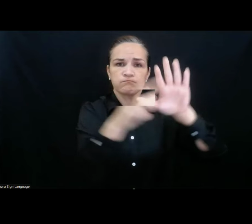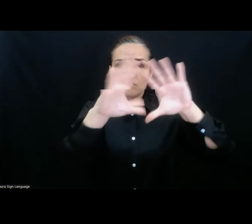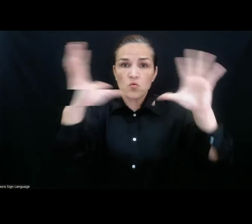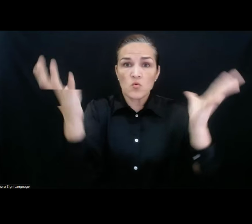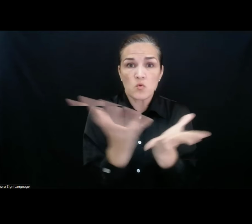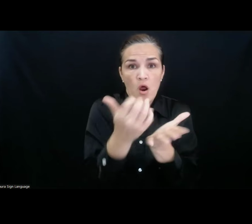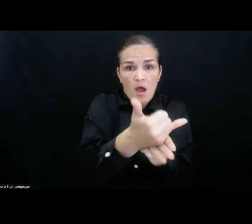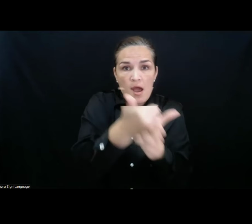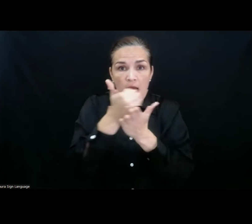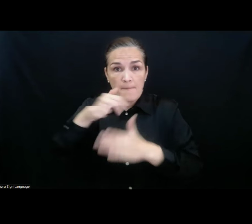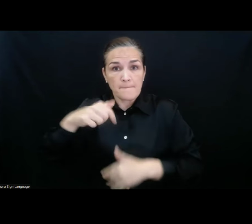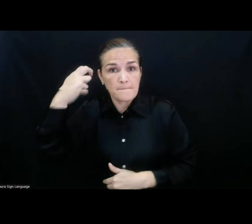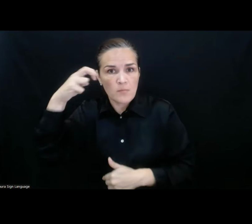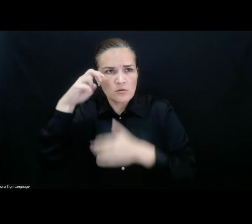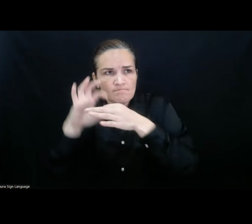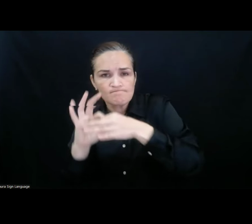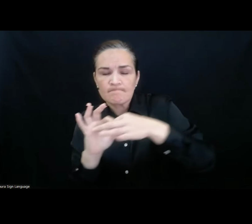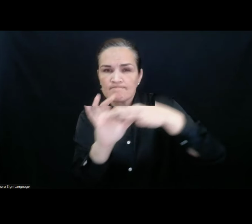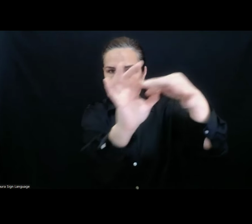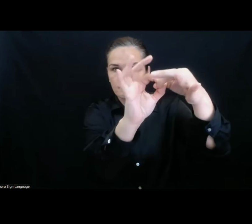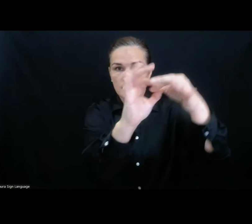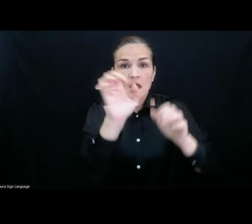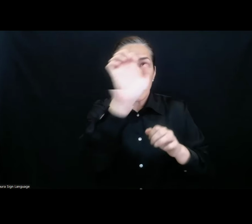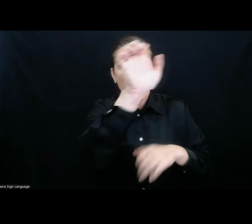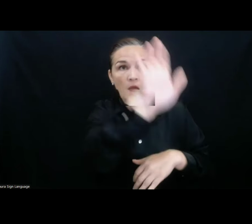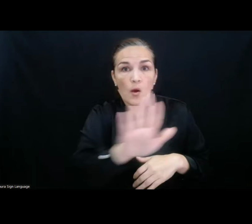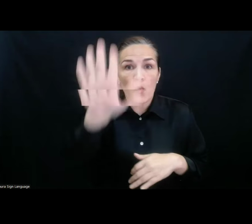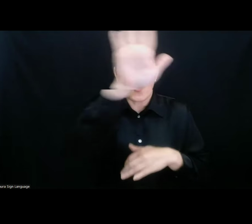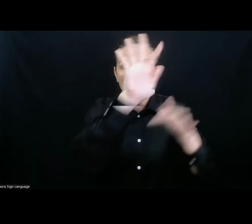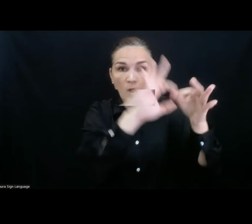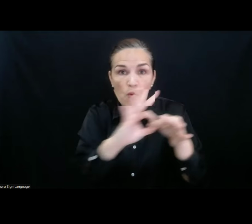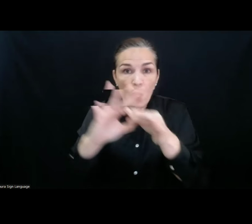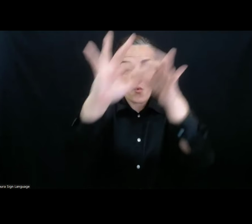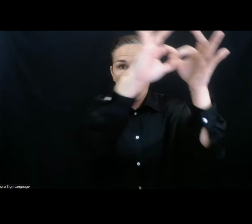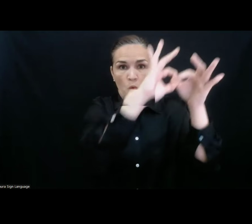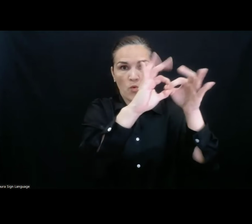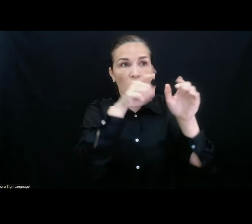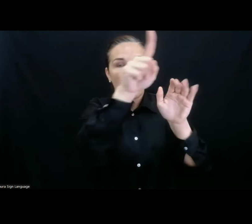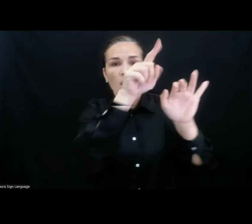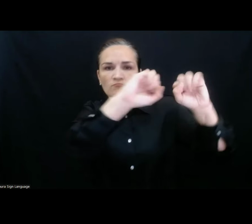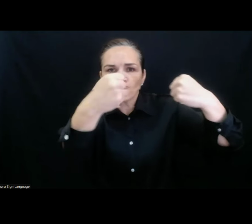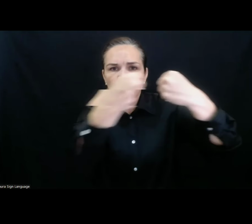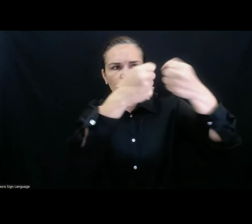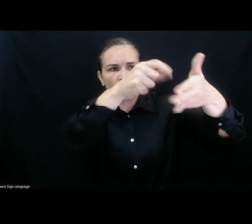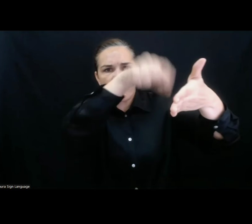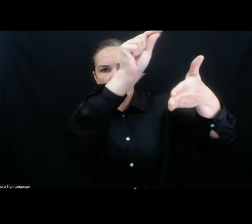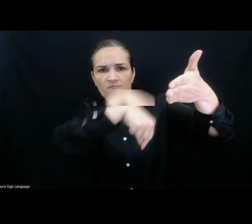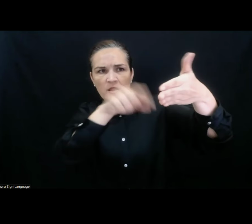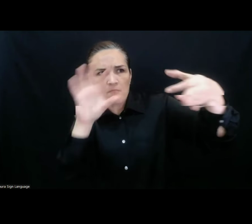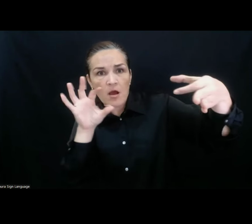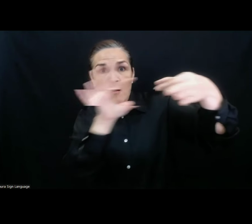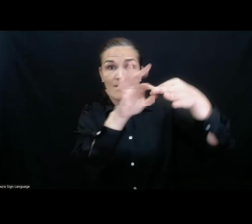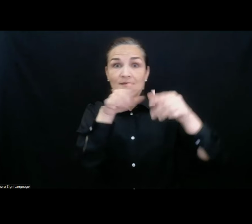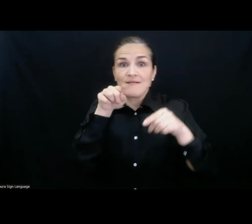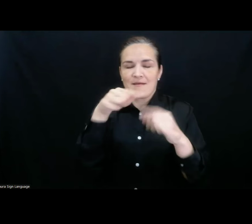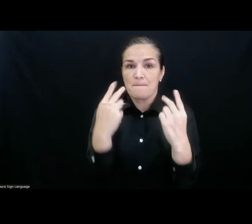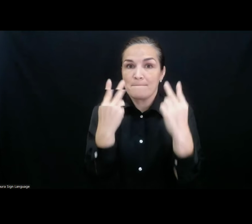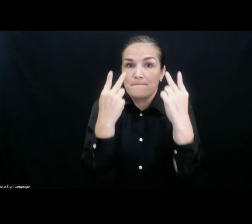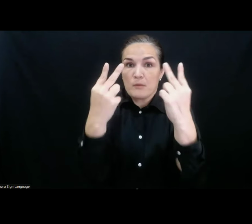Montenegro align with European Union global health strategy. And this is for Montenegro super important